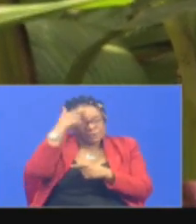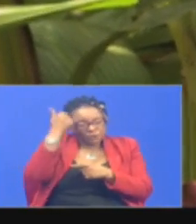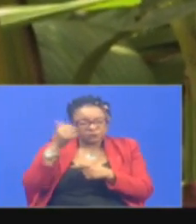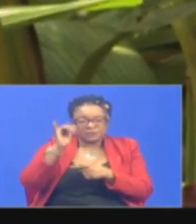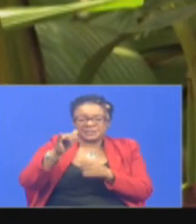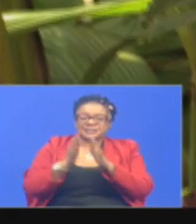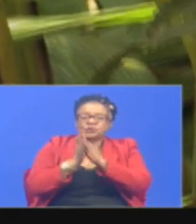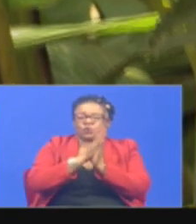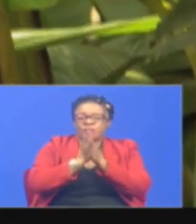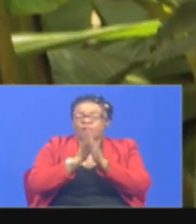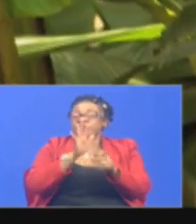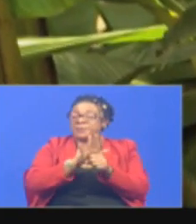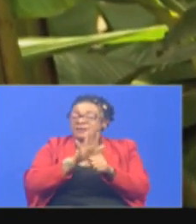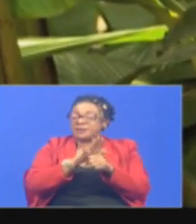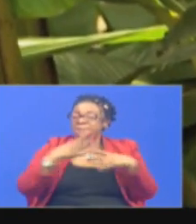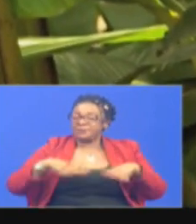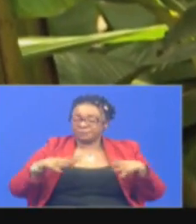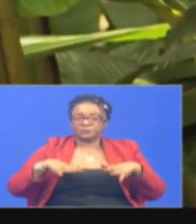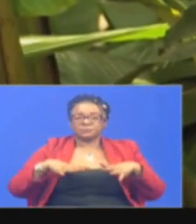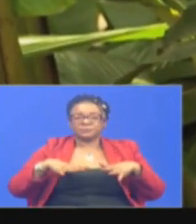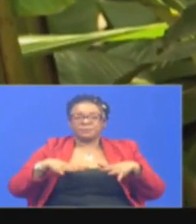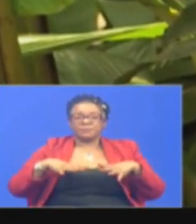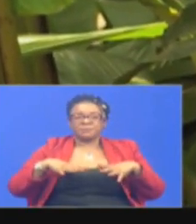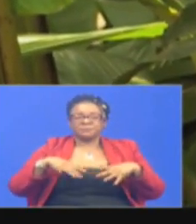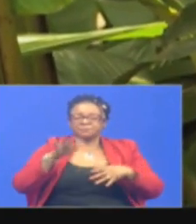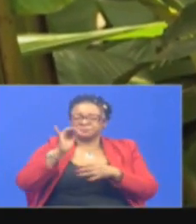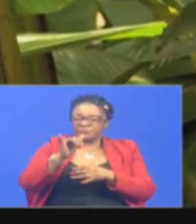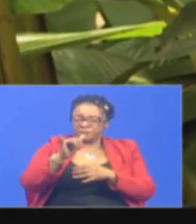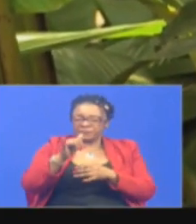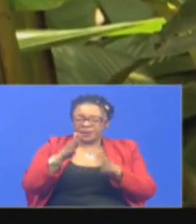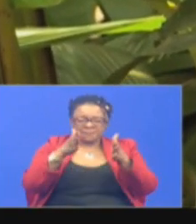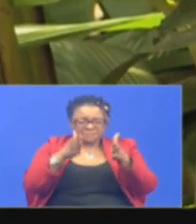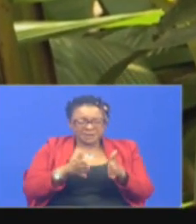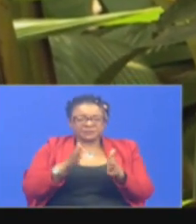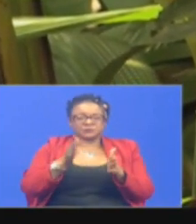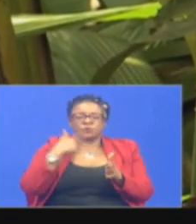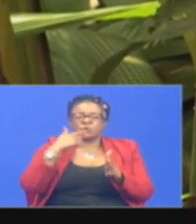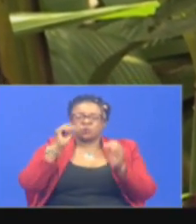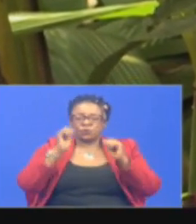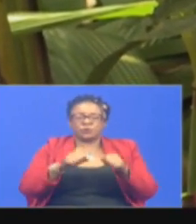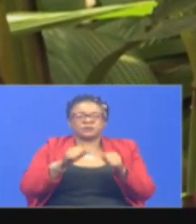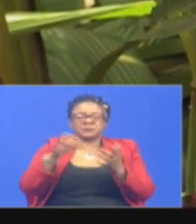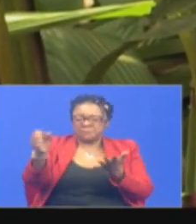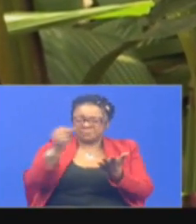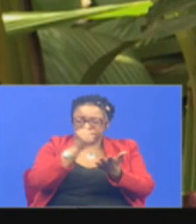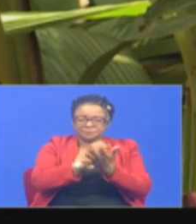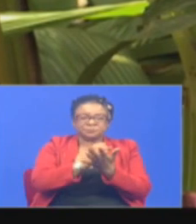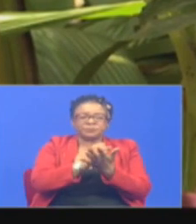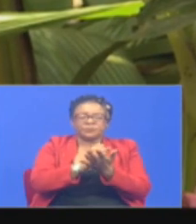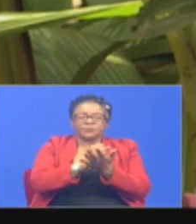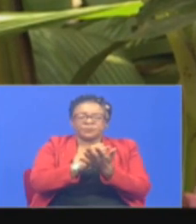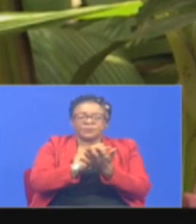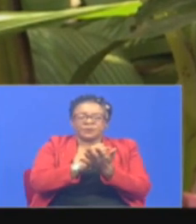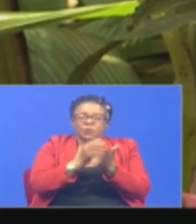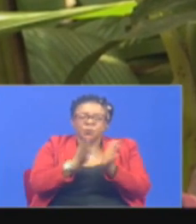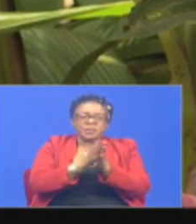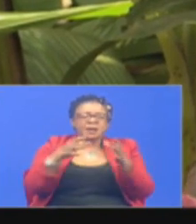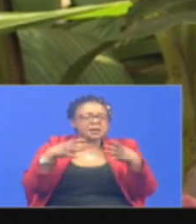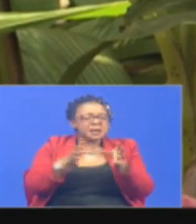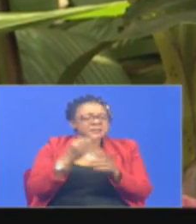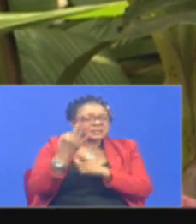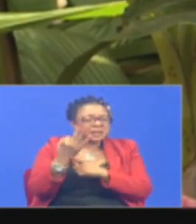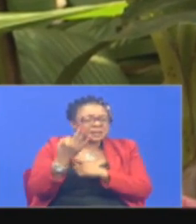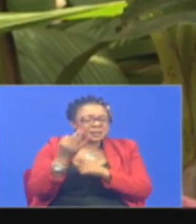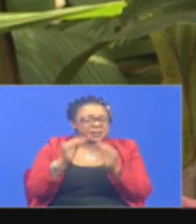of many people. But that a man, he could actually pick a man with that level